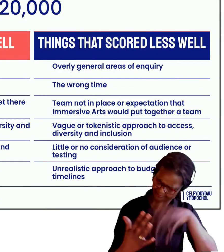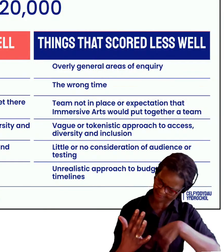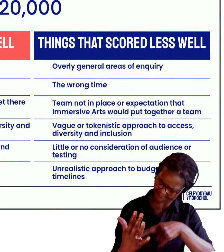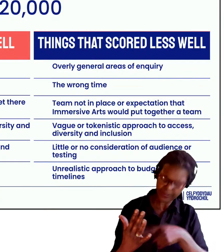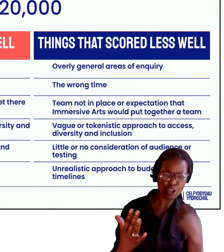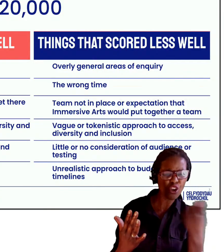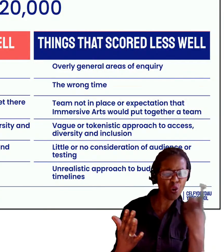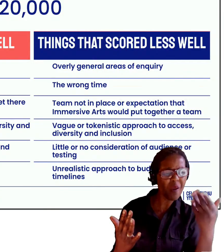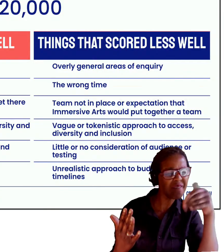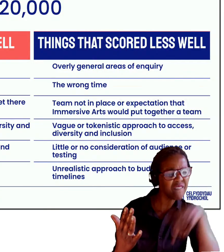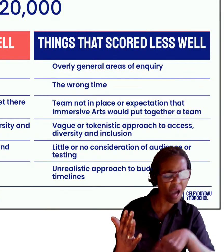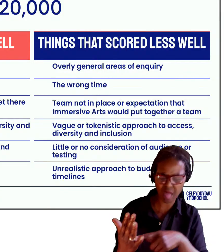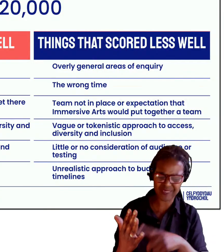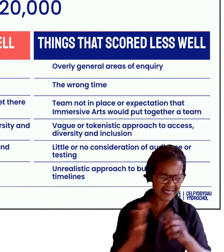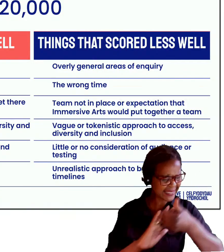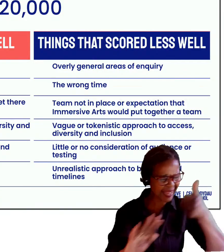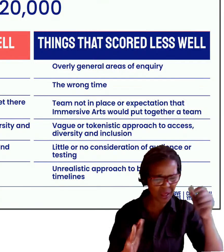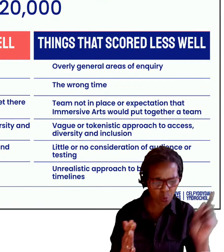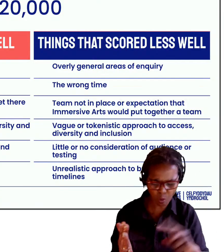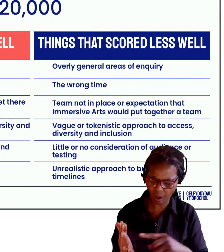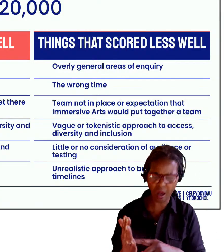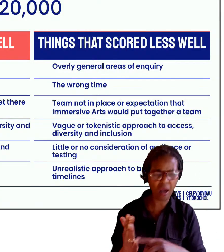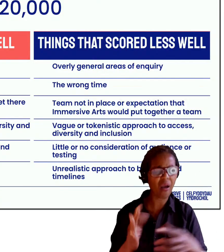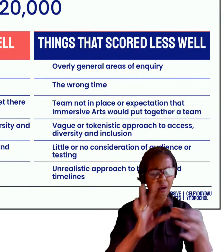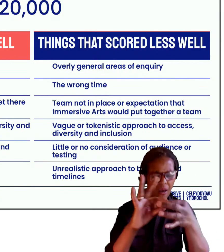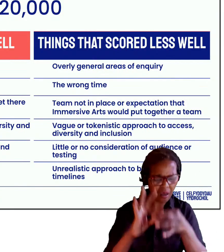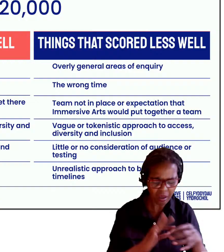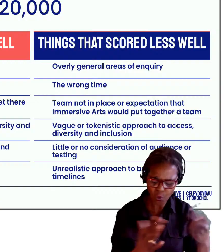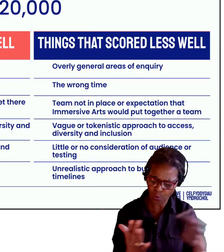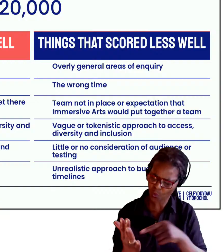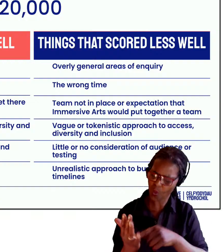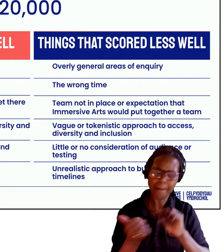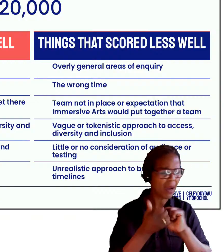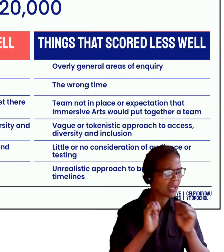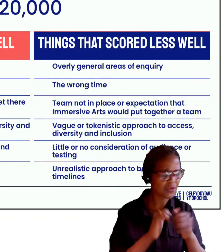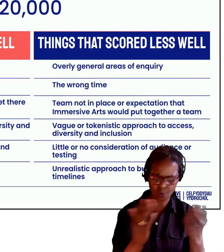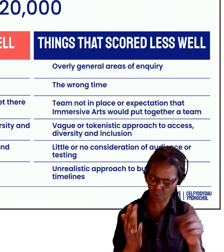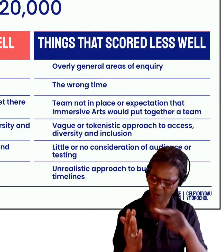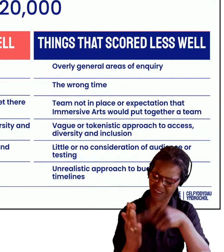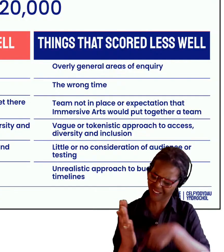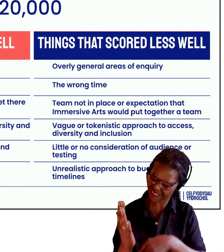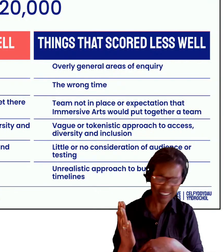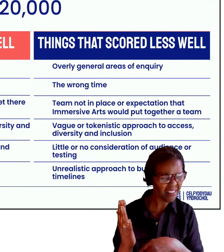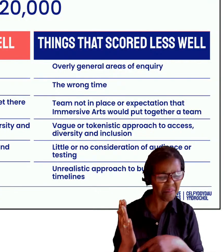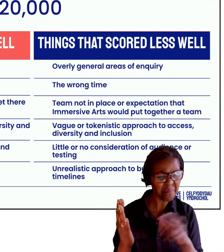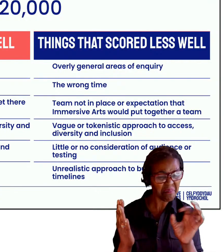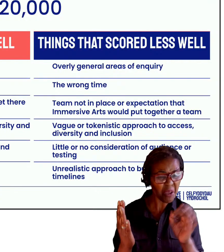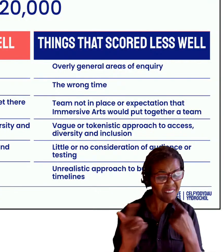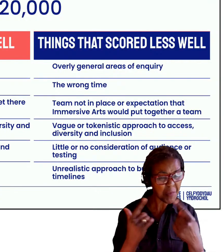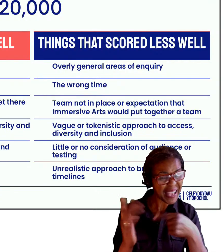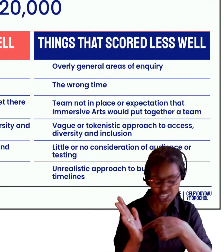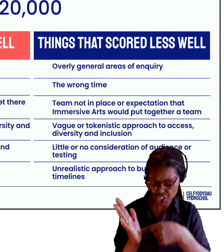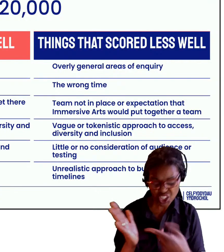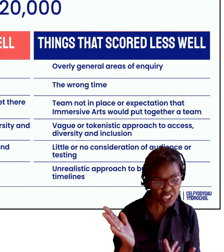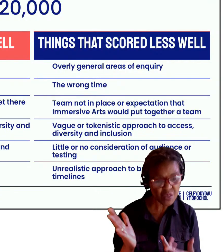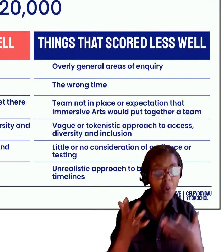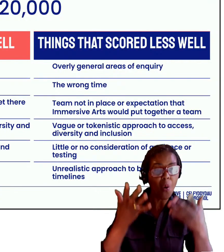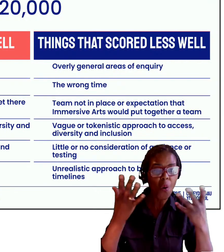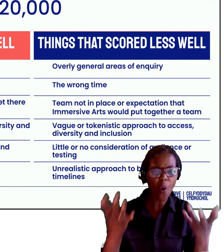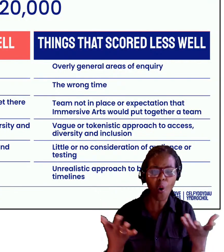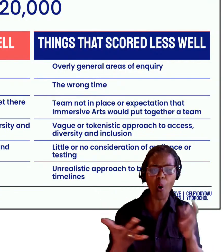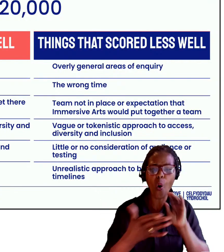types of skills or collaborators or partnerships might be needed, or if there was over-reliance on the Immersive Arts team